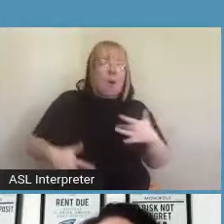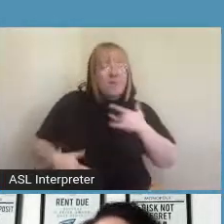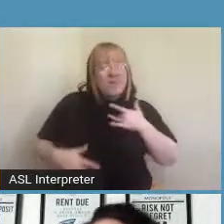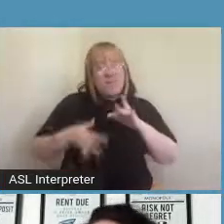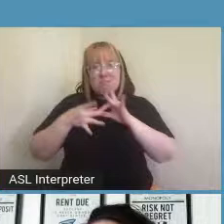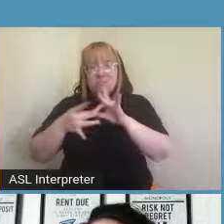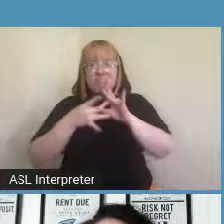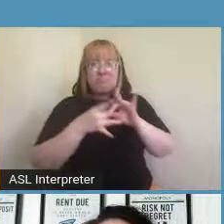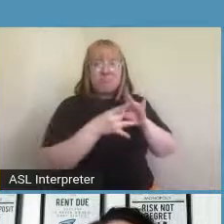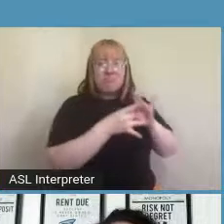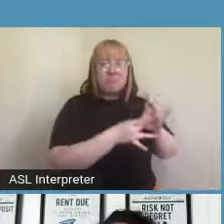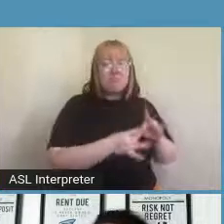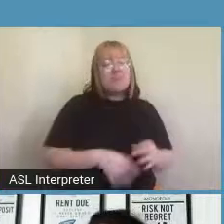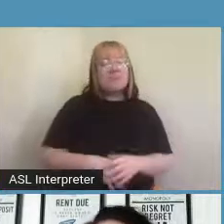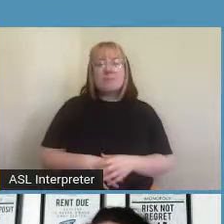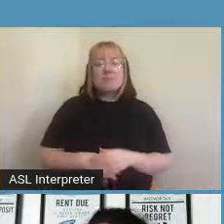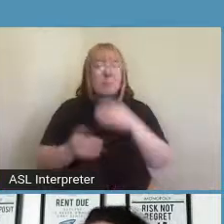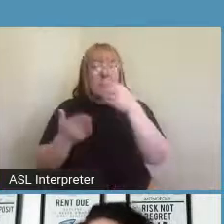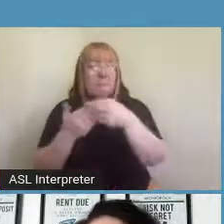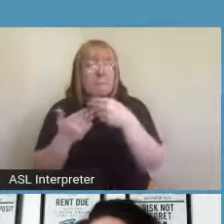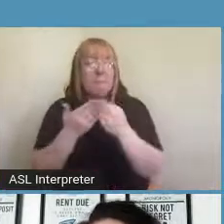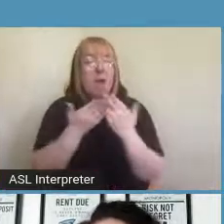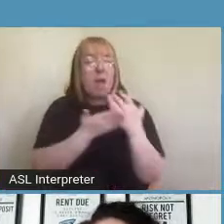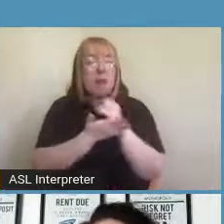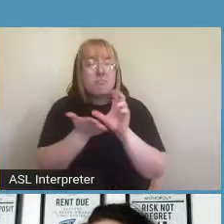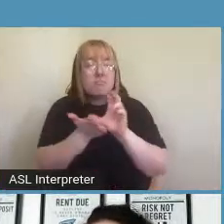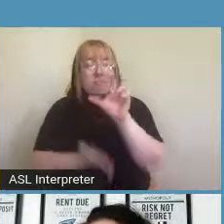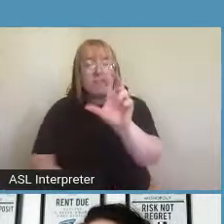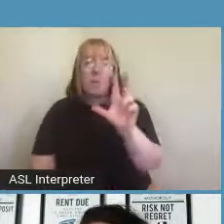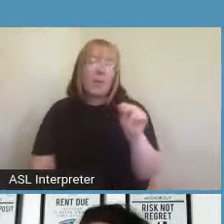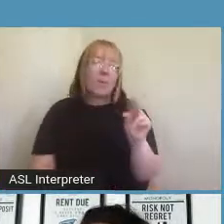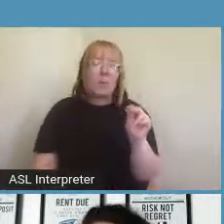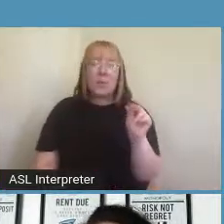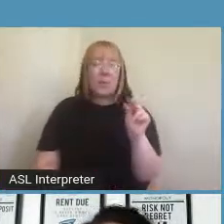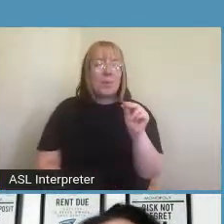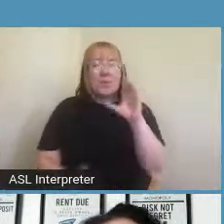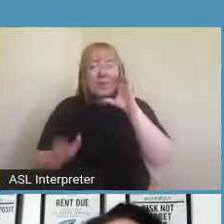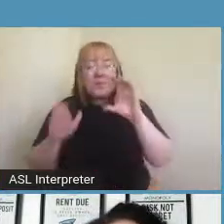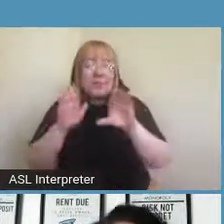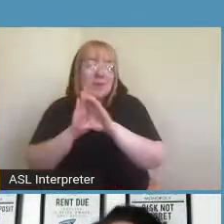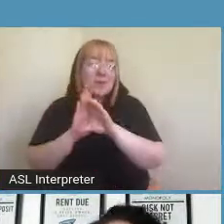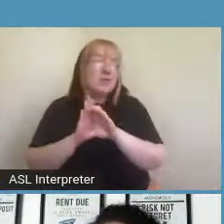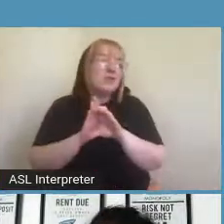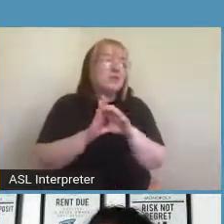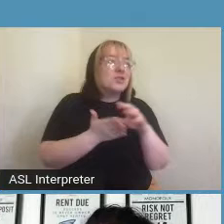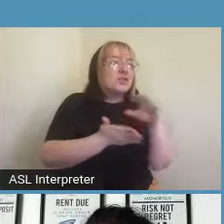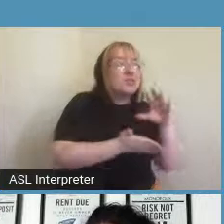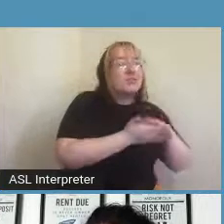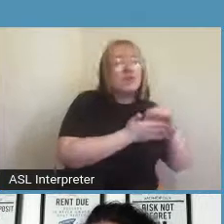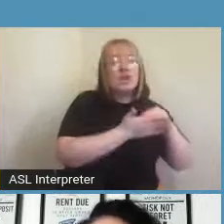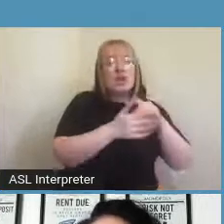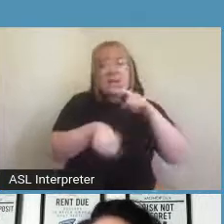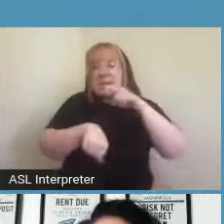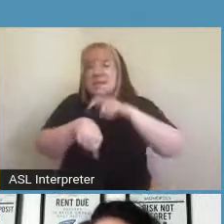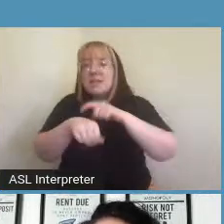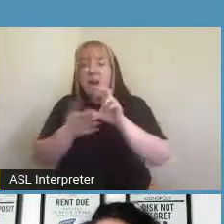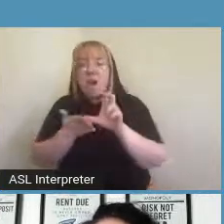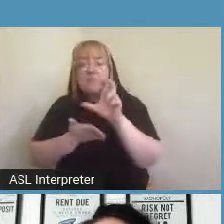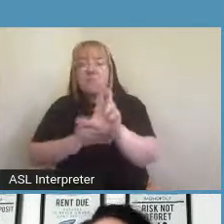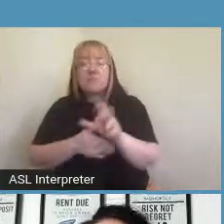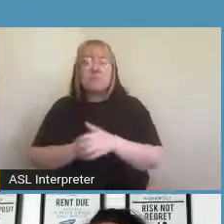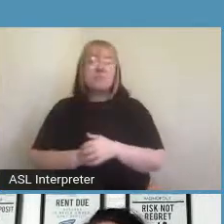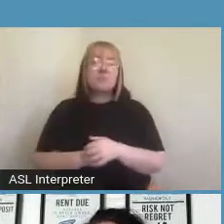money. It was photos. It was just, very quick hit videos. But truly, the power that we have in video